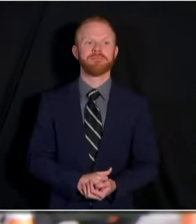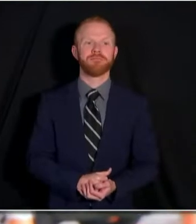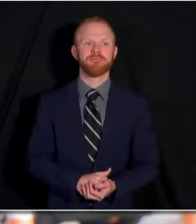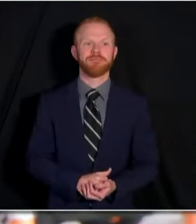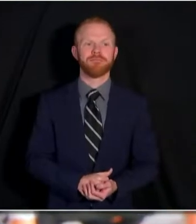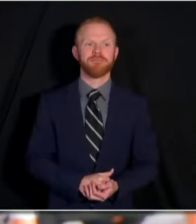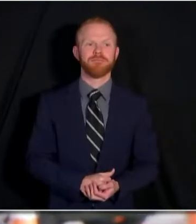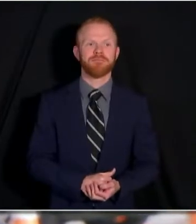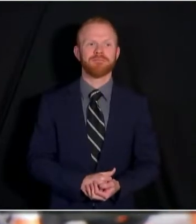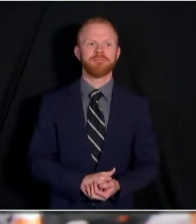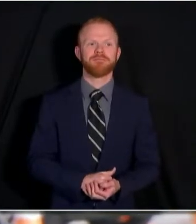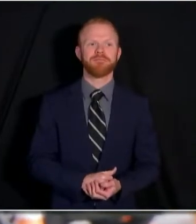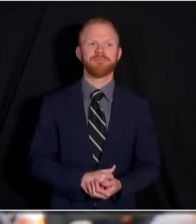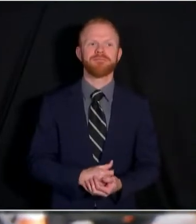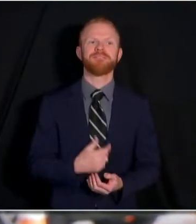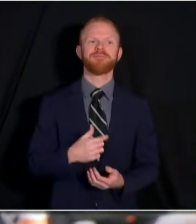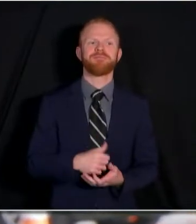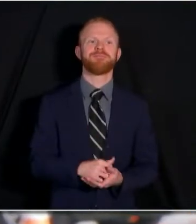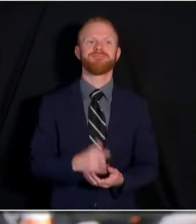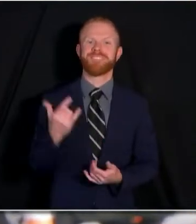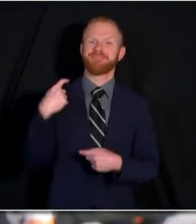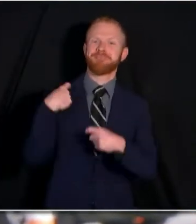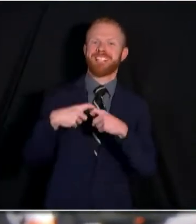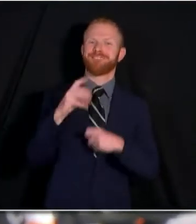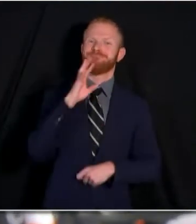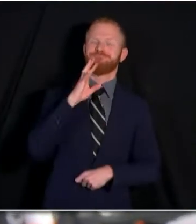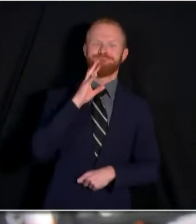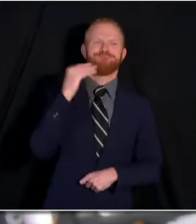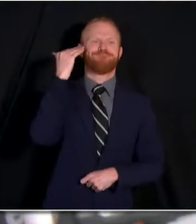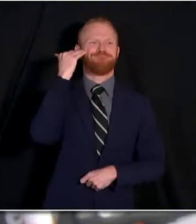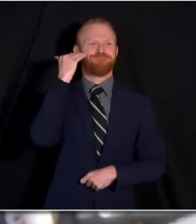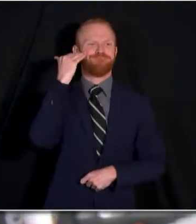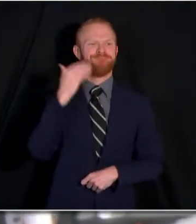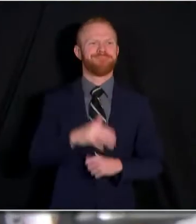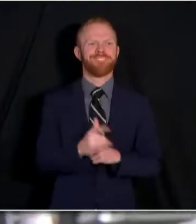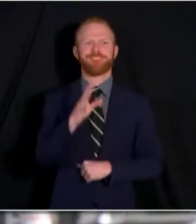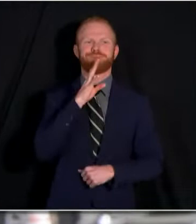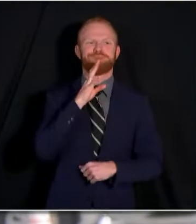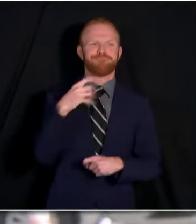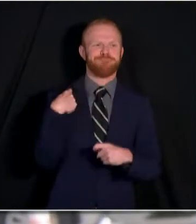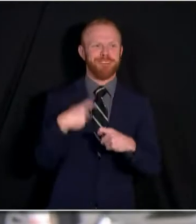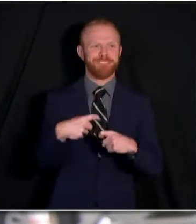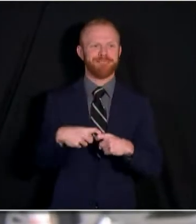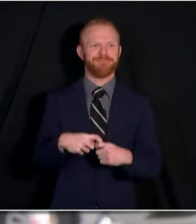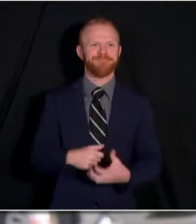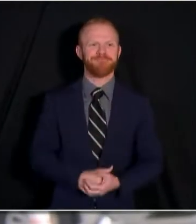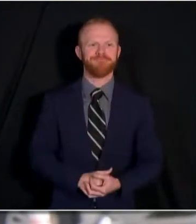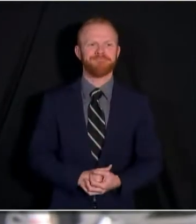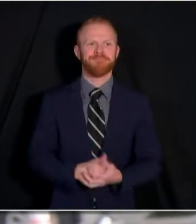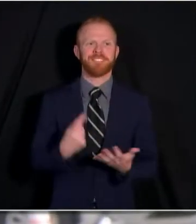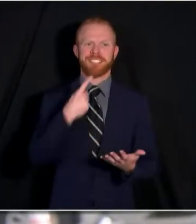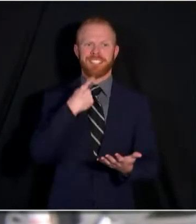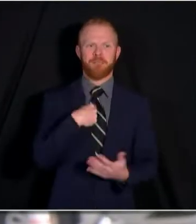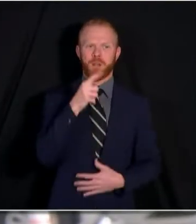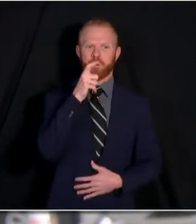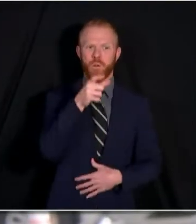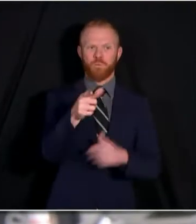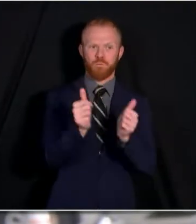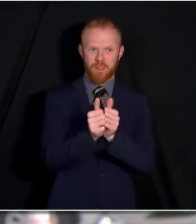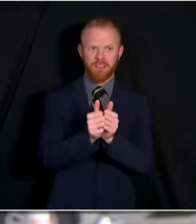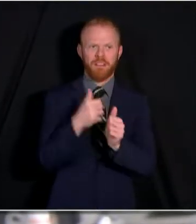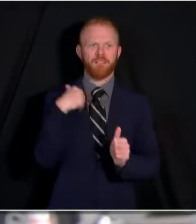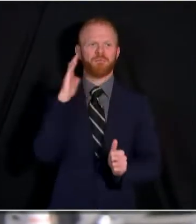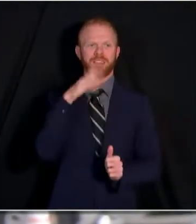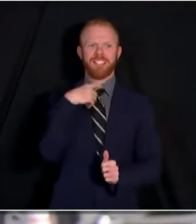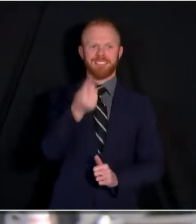non-Spanish speakers as well. Dime con quién andas y te diré quién eres. Tell me who you're with and I'll tell you who you are. Today I am proud